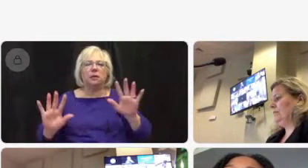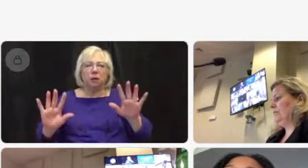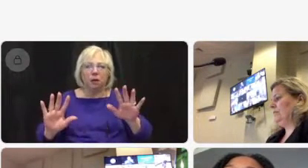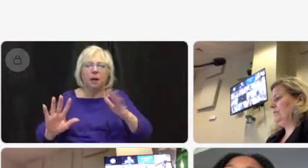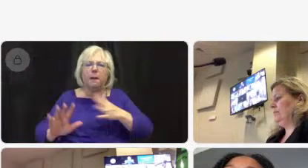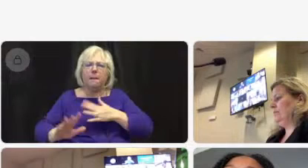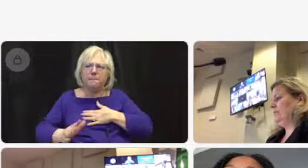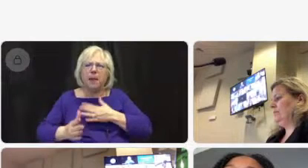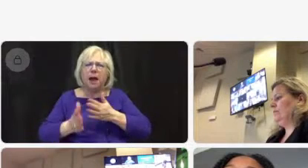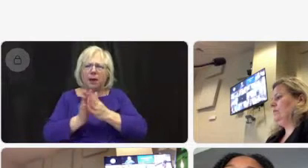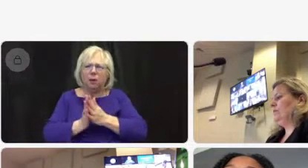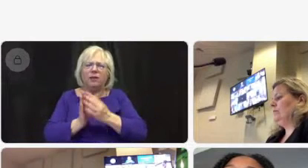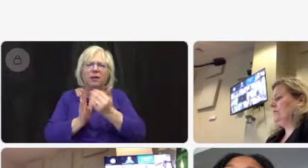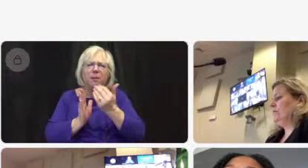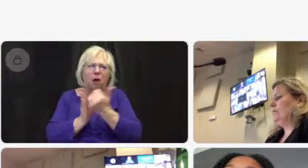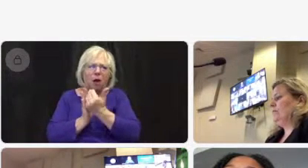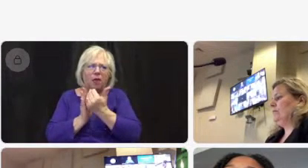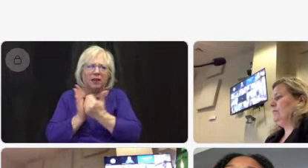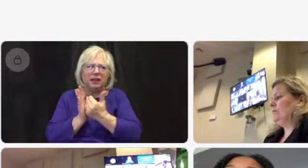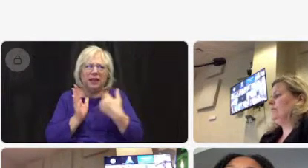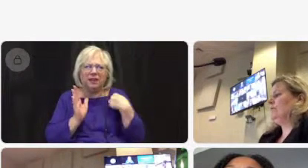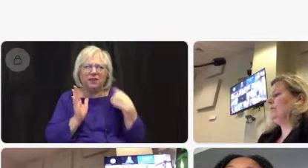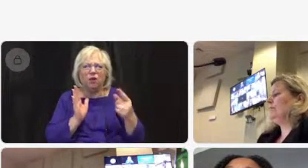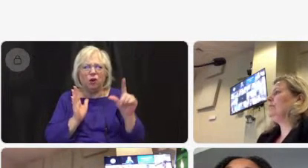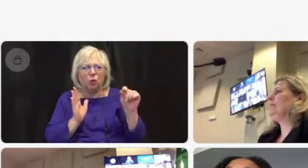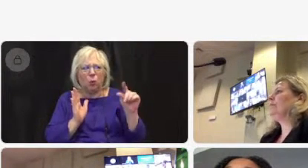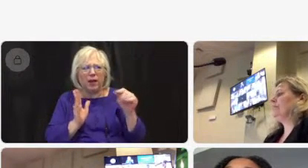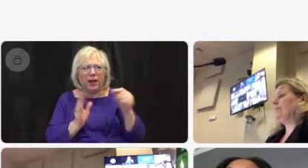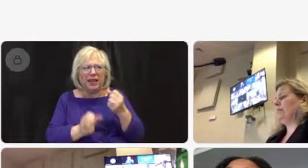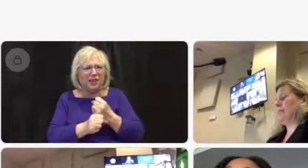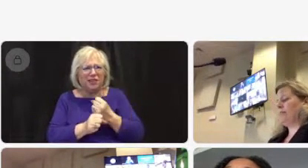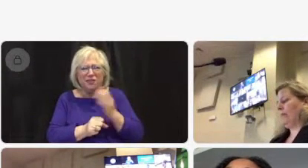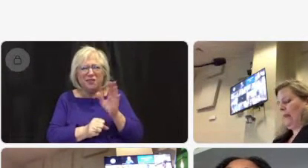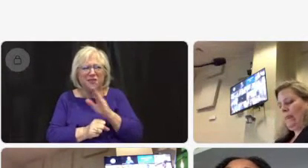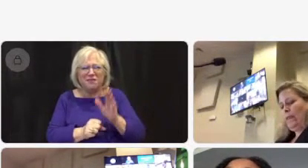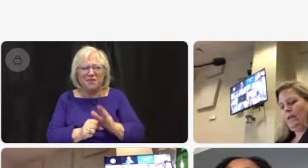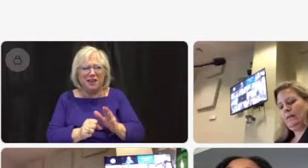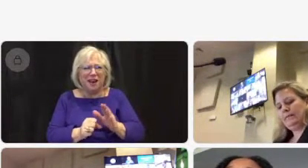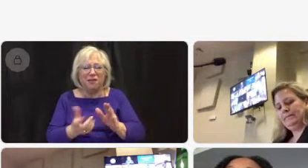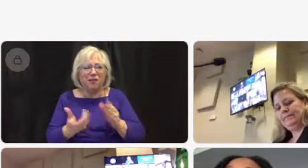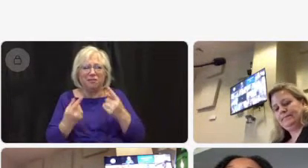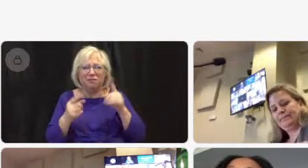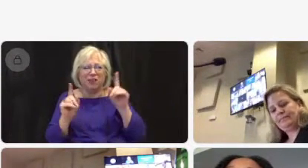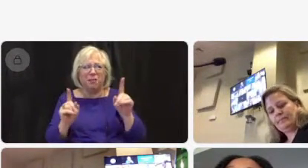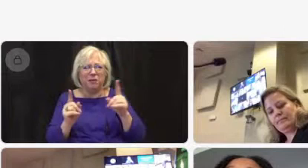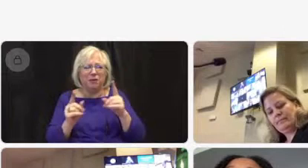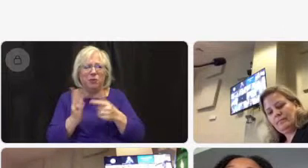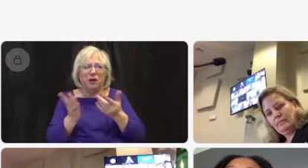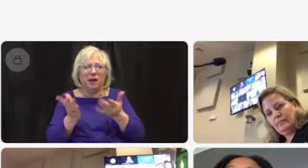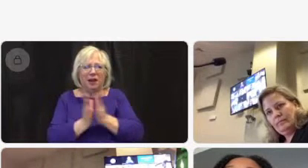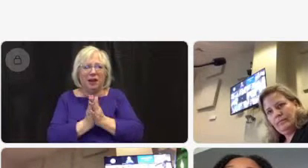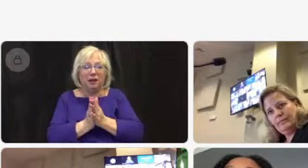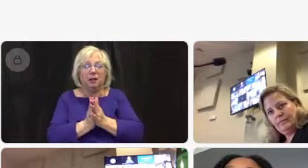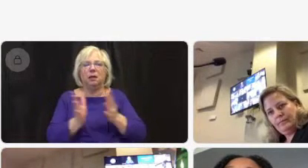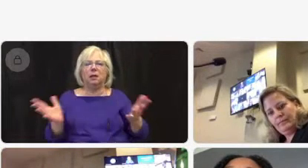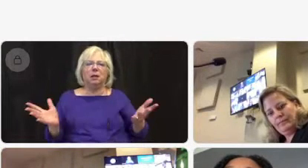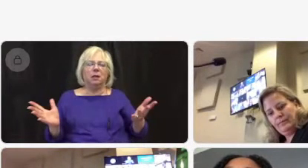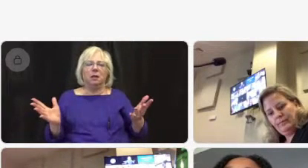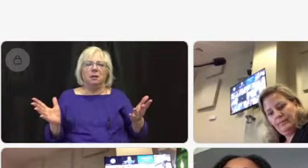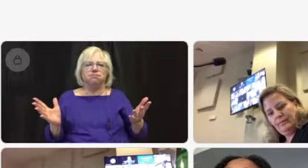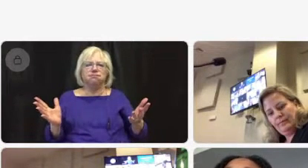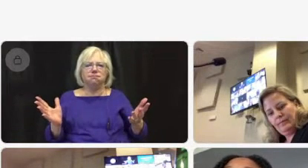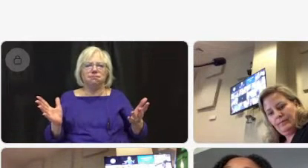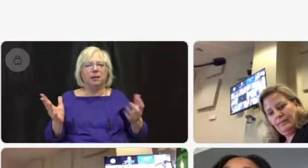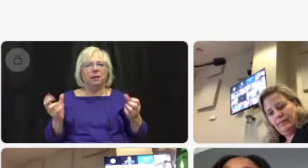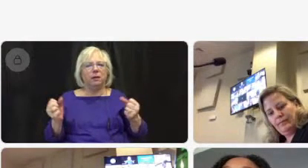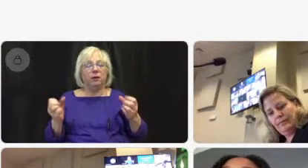has been on this list for 20 years, and you've never gotten to me. And so I don't, you know, if I